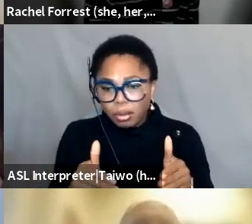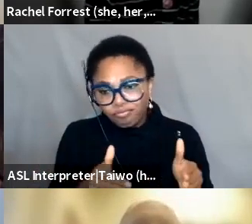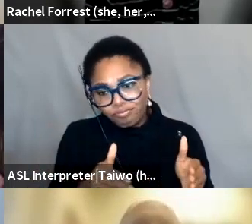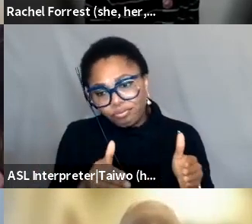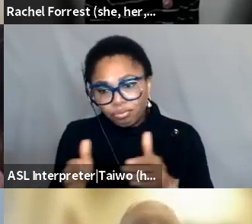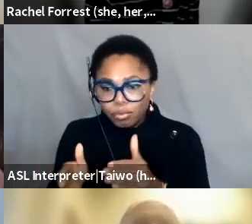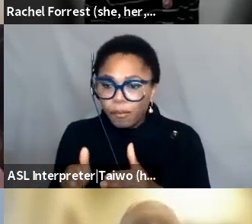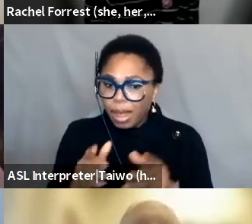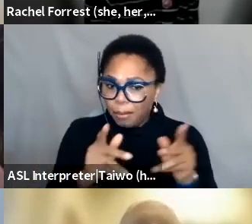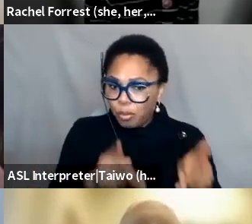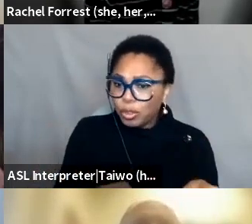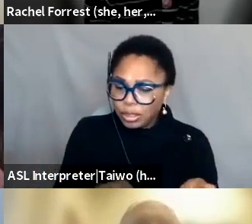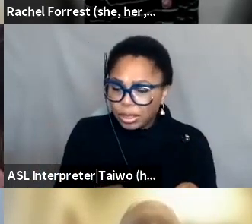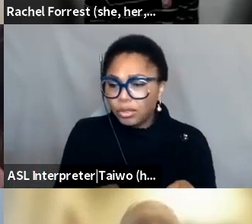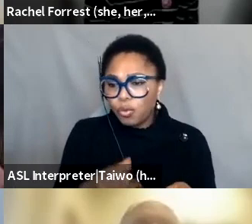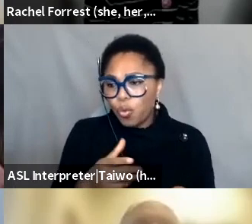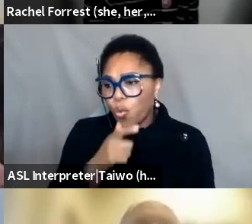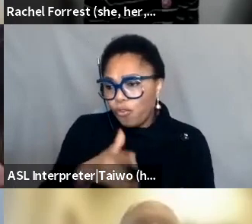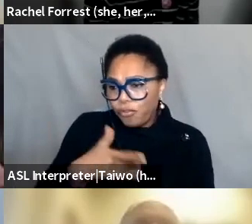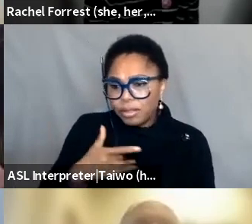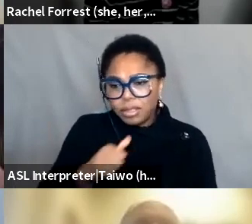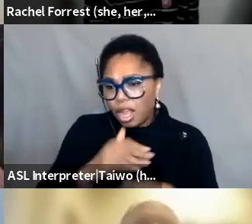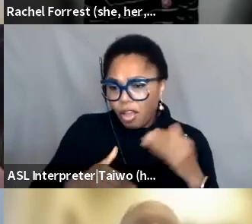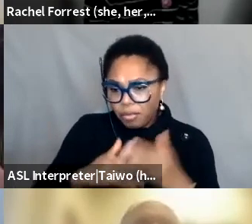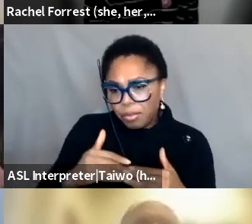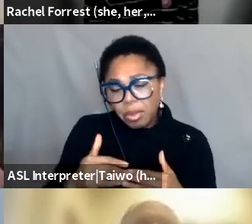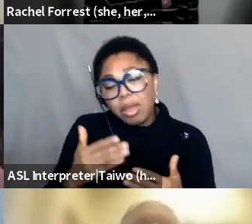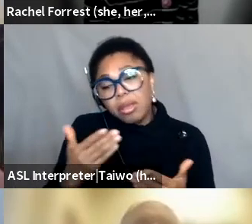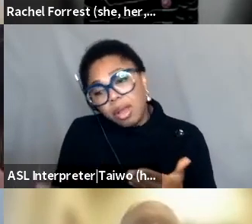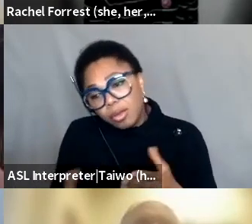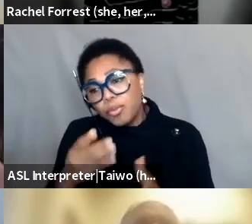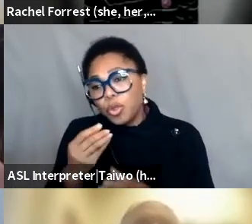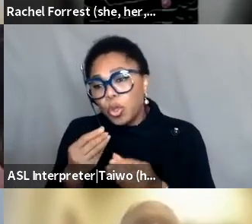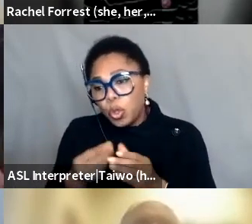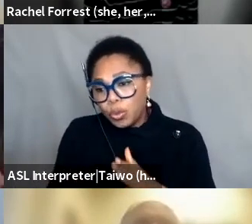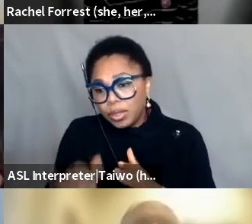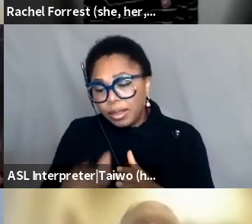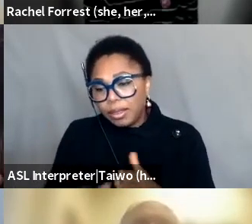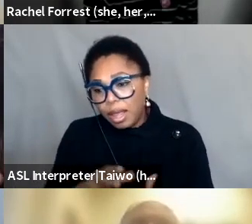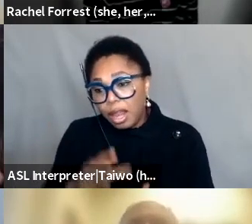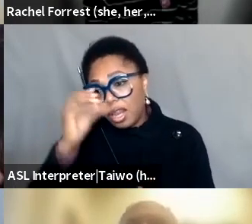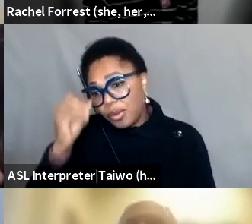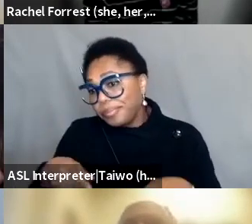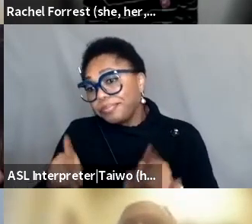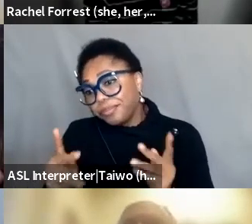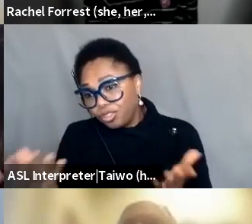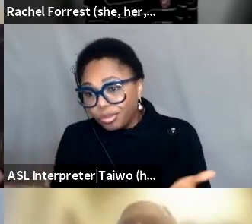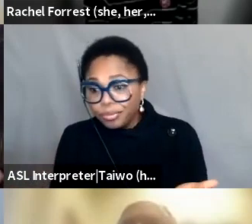person that's being targeted or making feel uncomfortable, but you might be losing the learning opportunity.